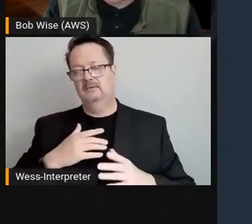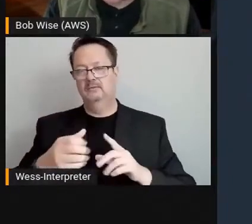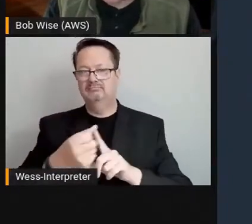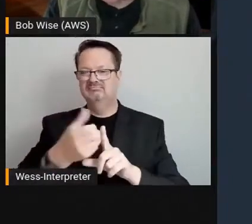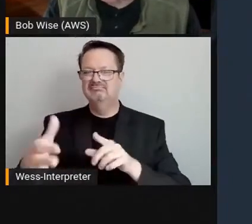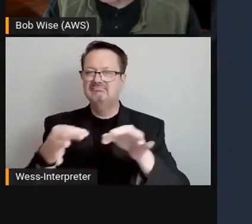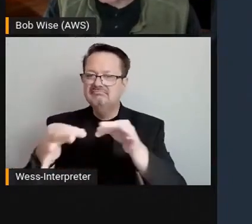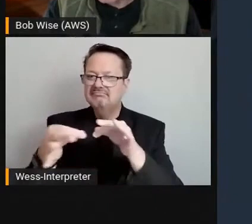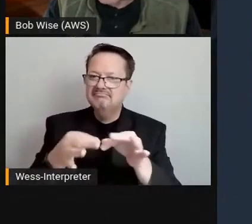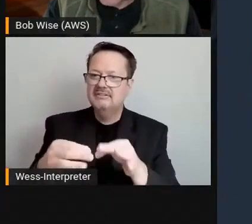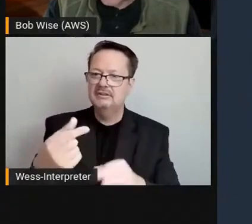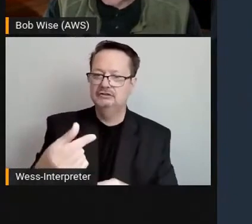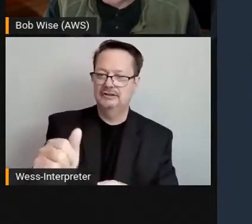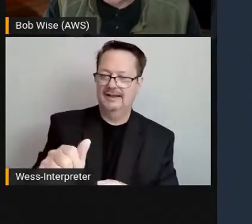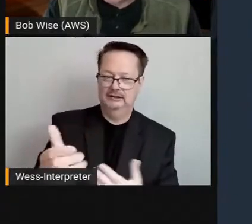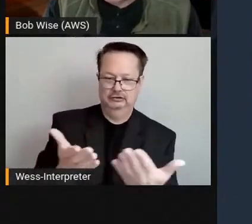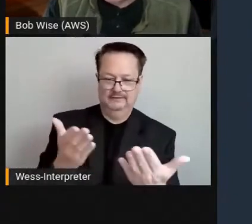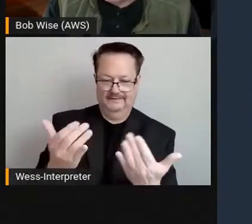GA service.